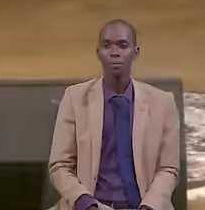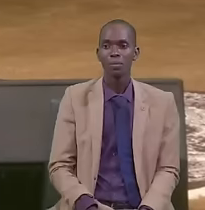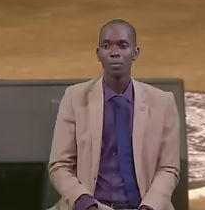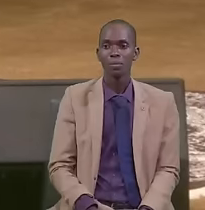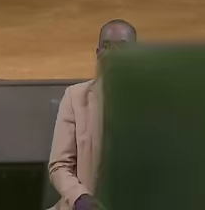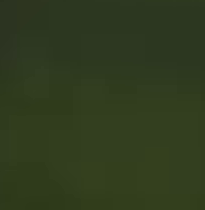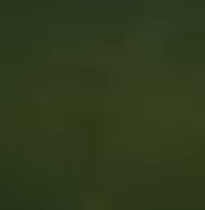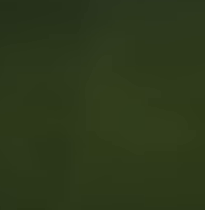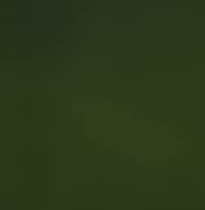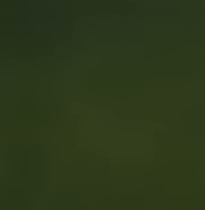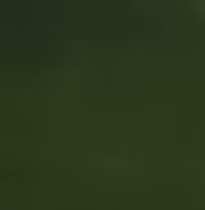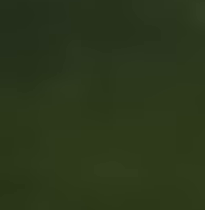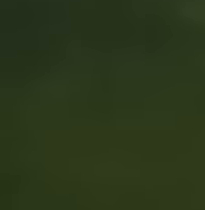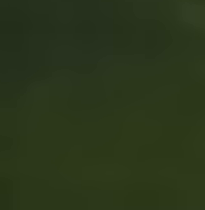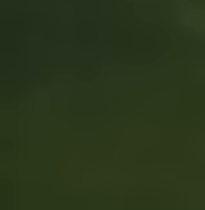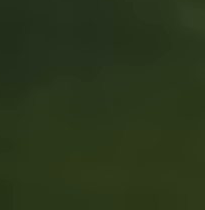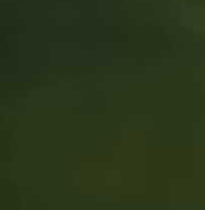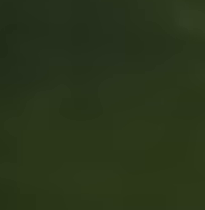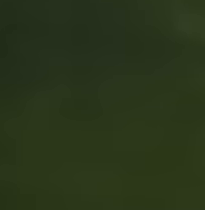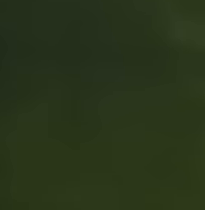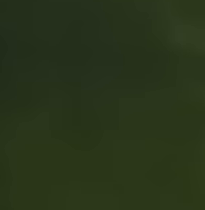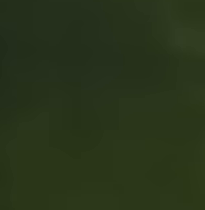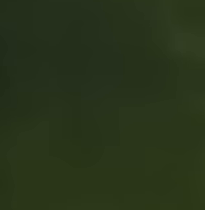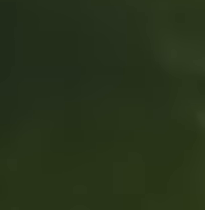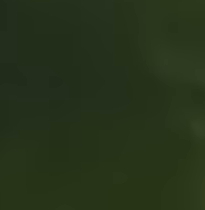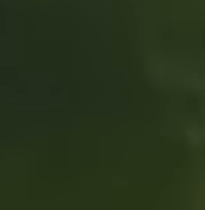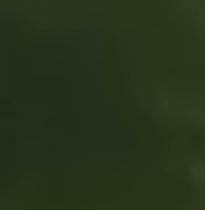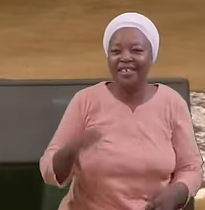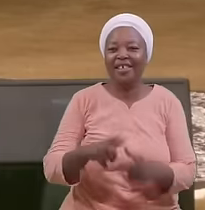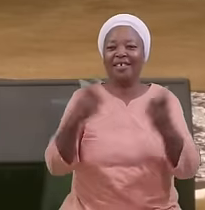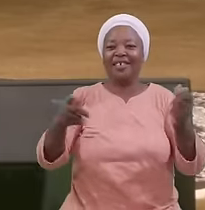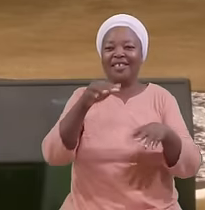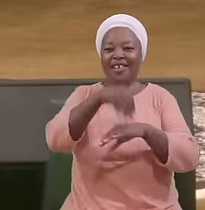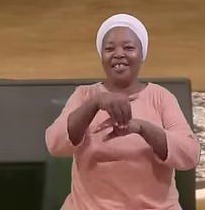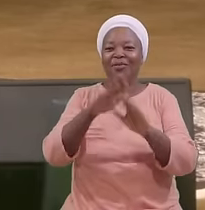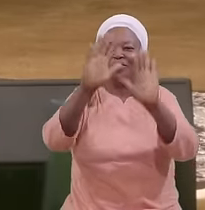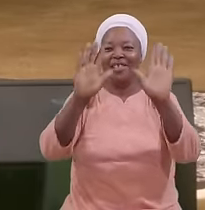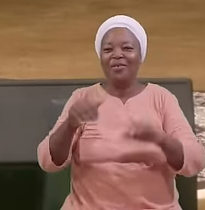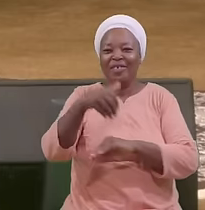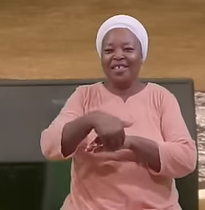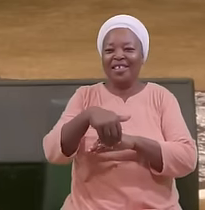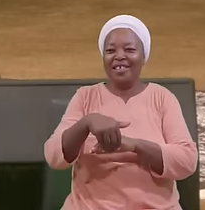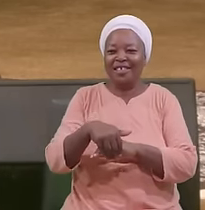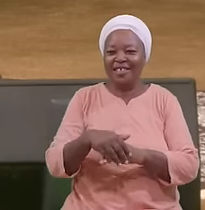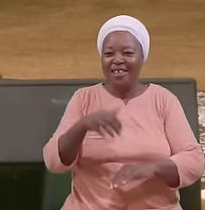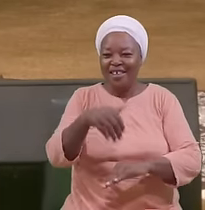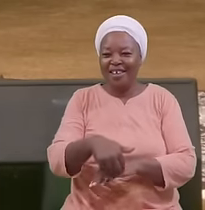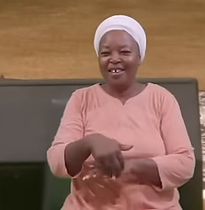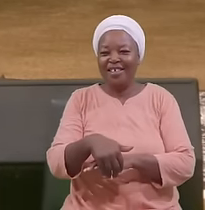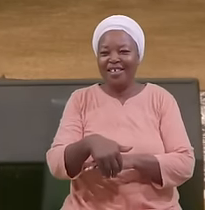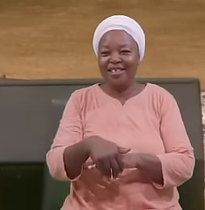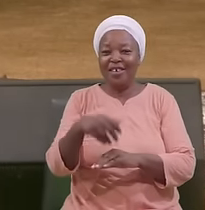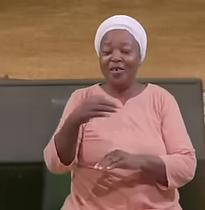A great night. A wonderful night. The night